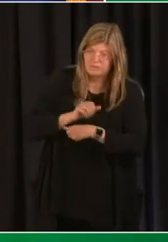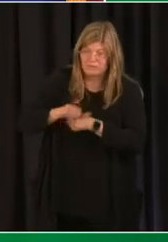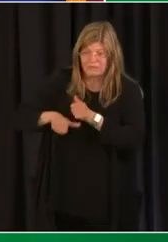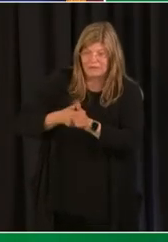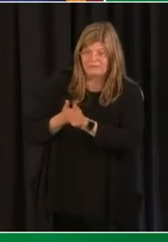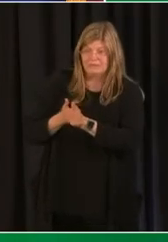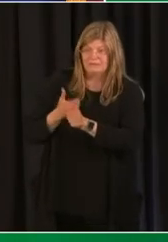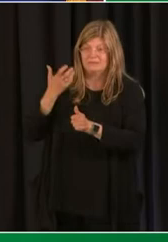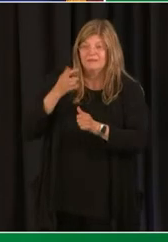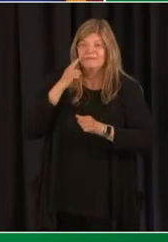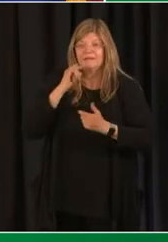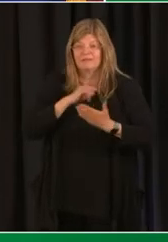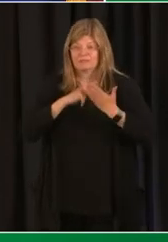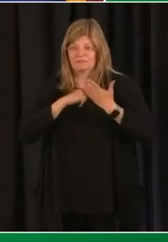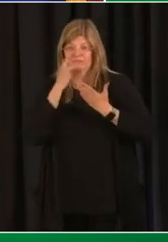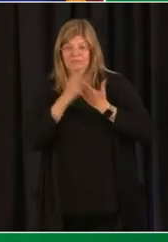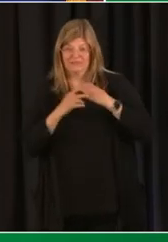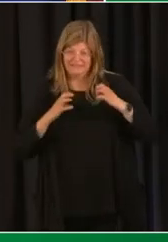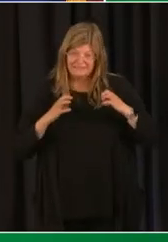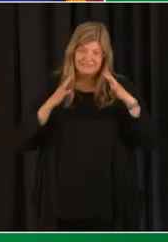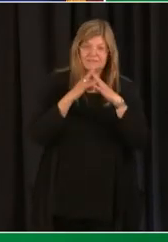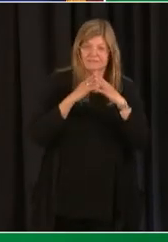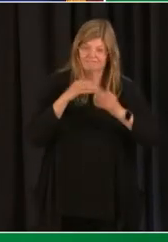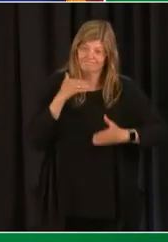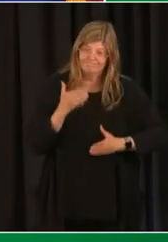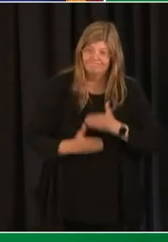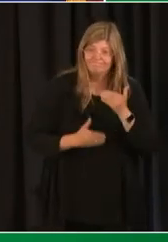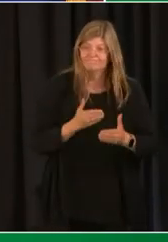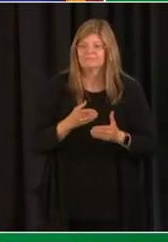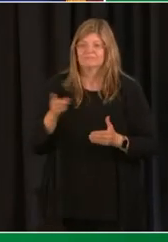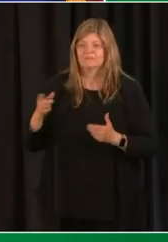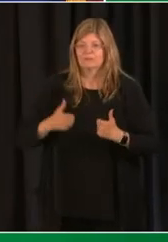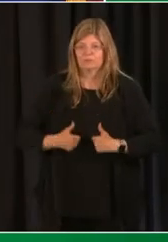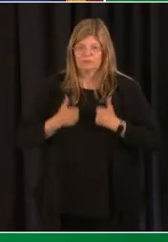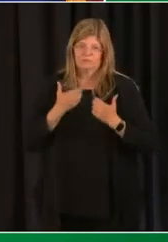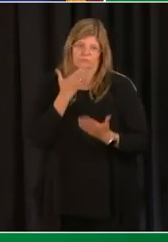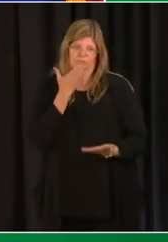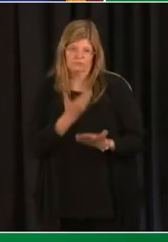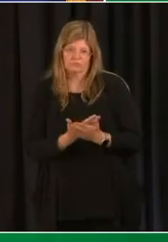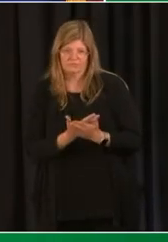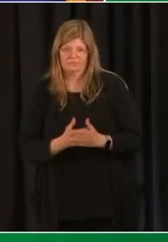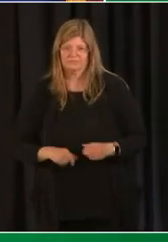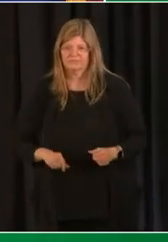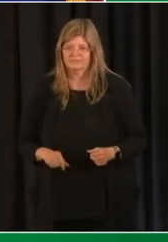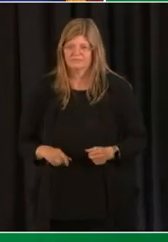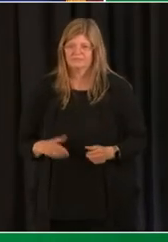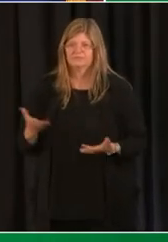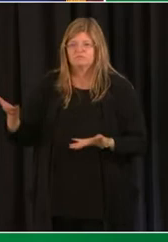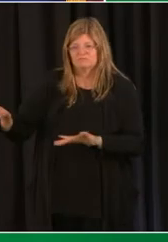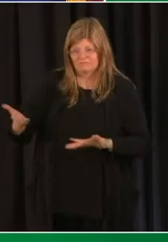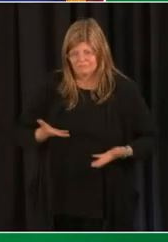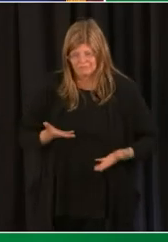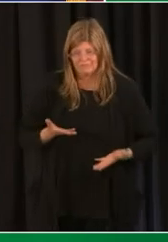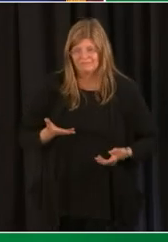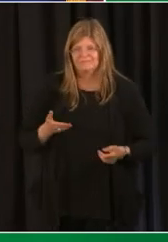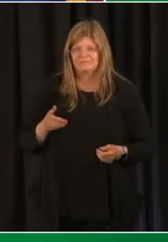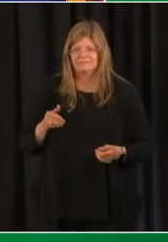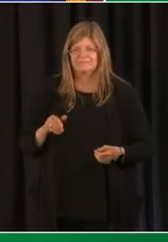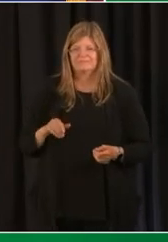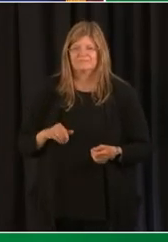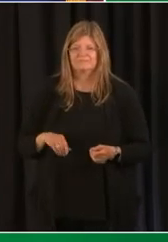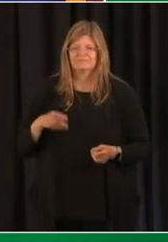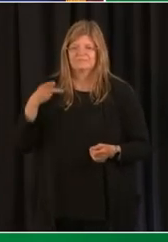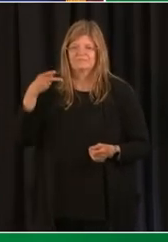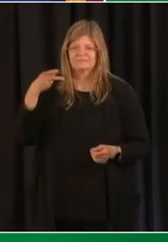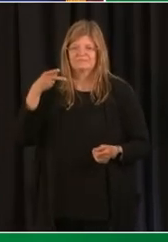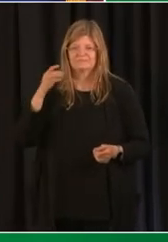this program actually does work and actually serves our residents well. So with that, I want to bring into the conversation